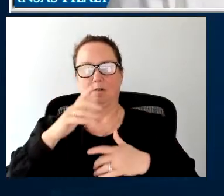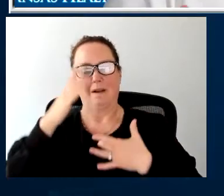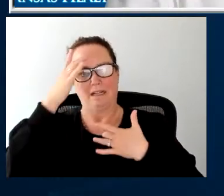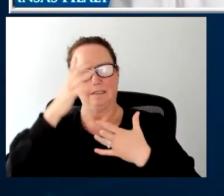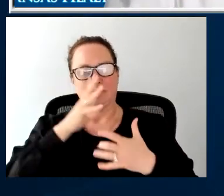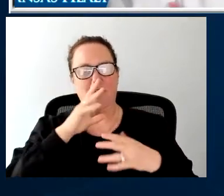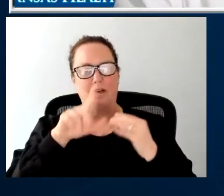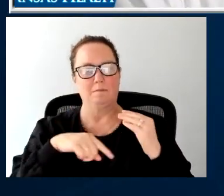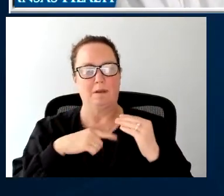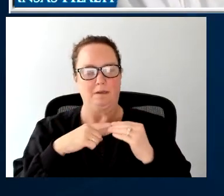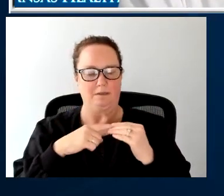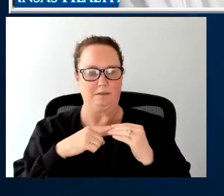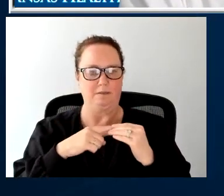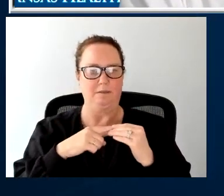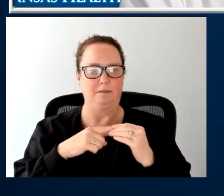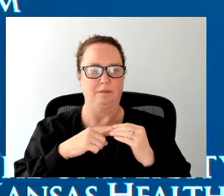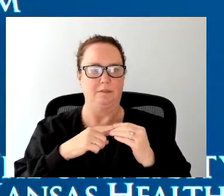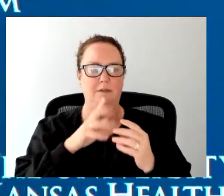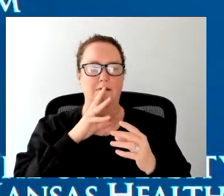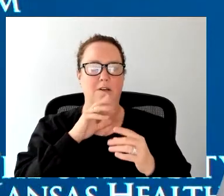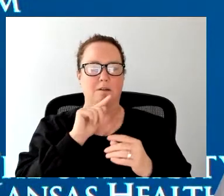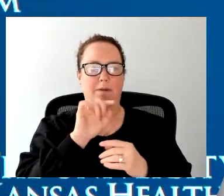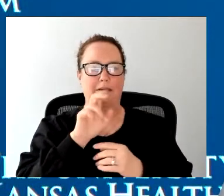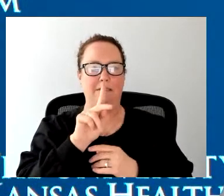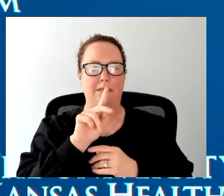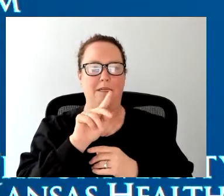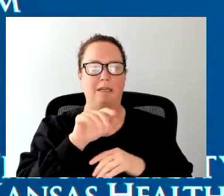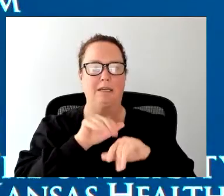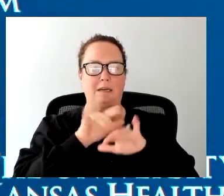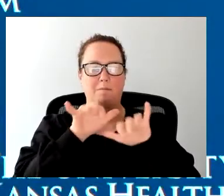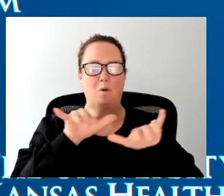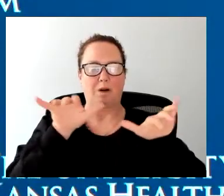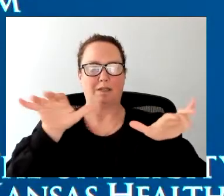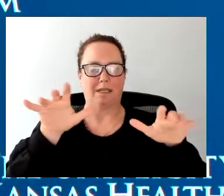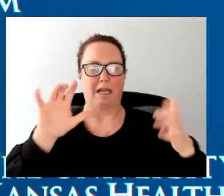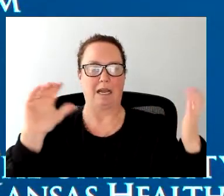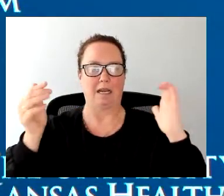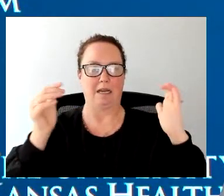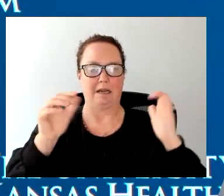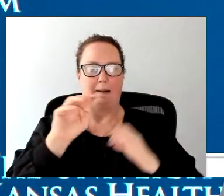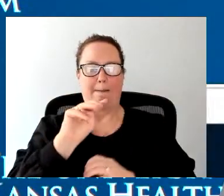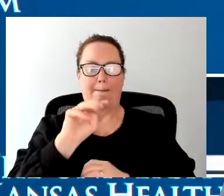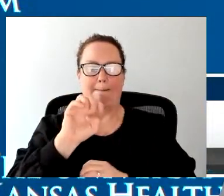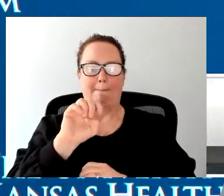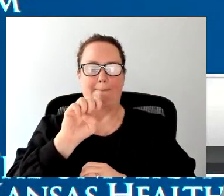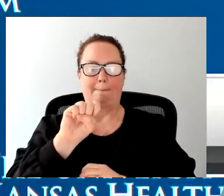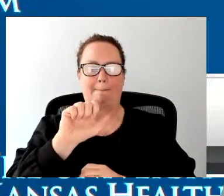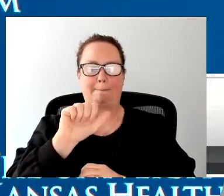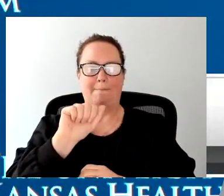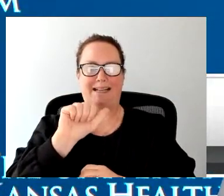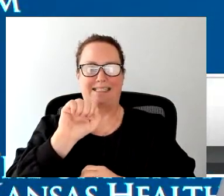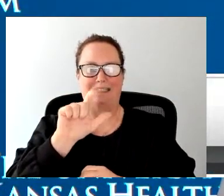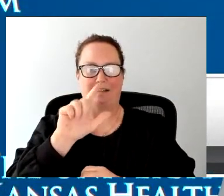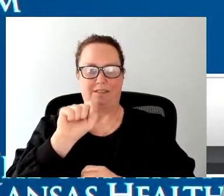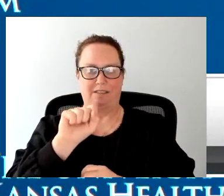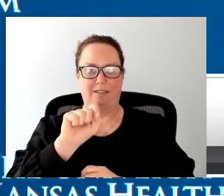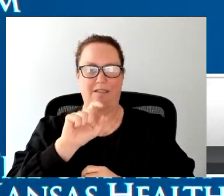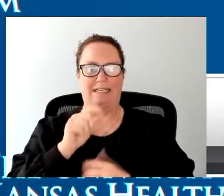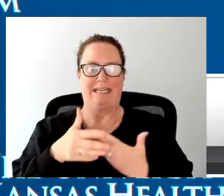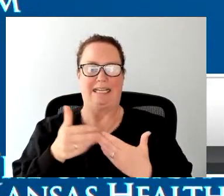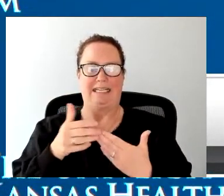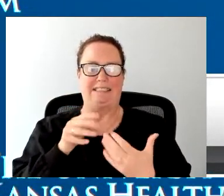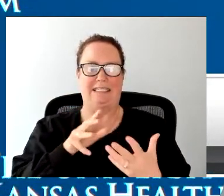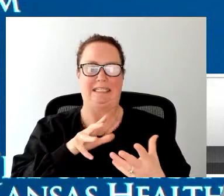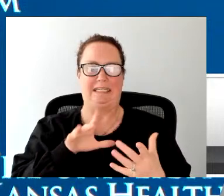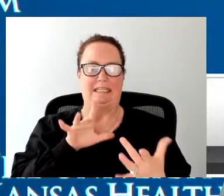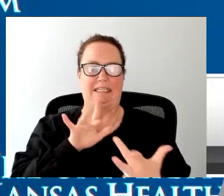Yeah, so again, talking about tick-borne illness as opposed to measles, which is extremely easy to catch and really